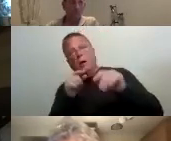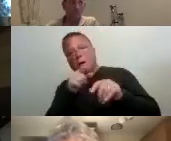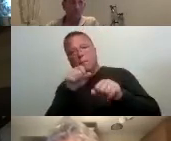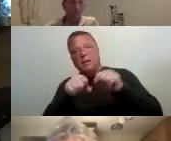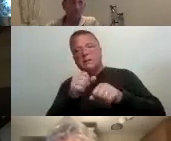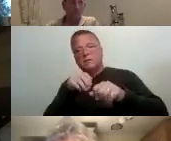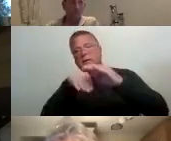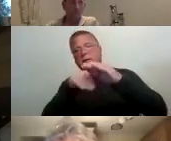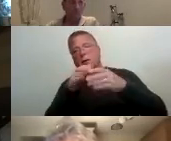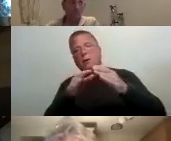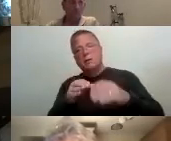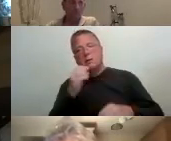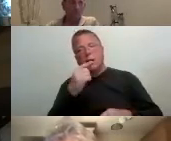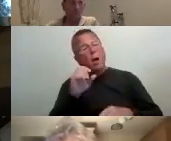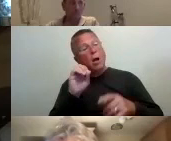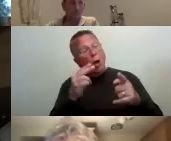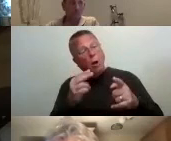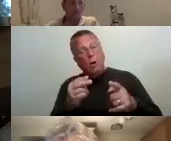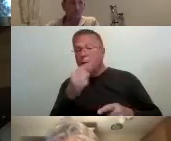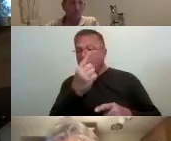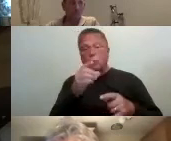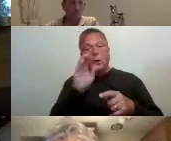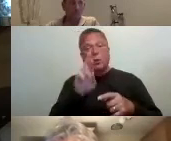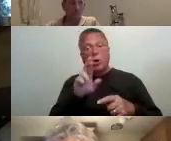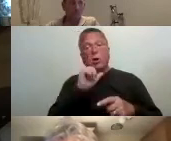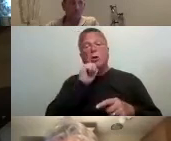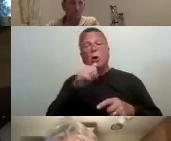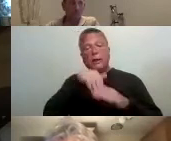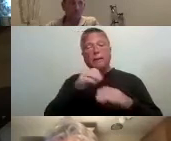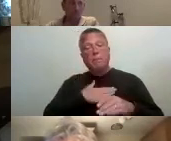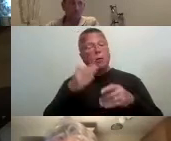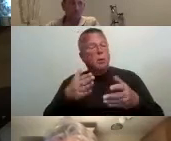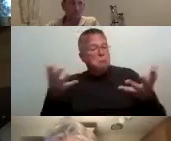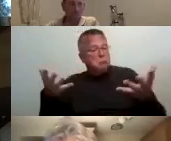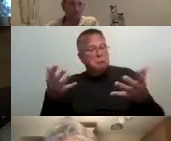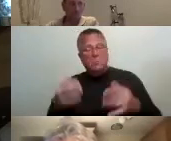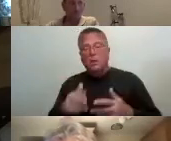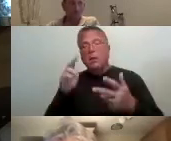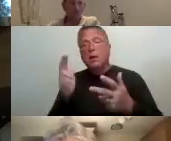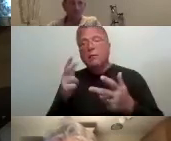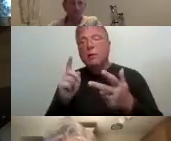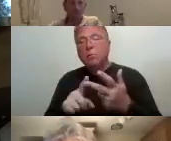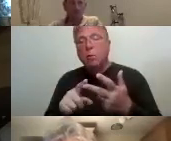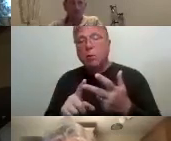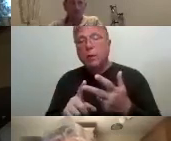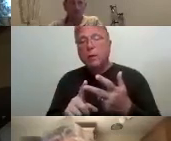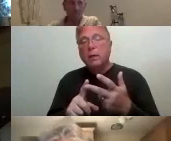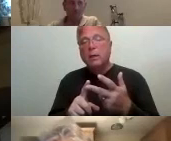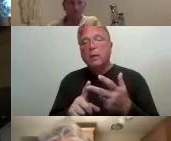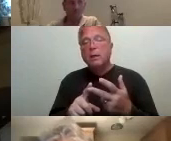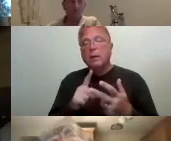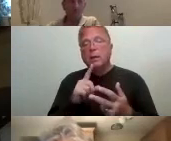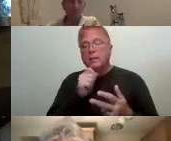way, say, oh, there's a car not in my way. And the third point is that it's